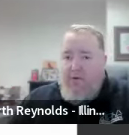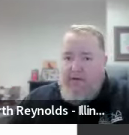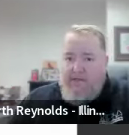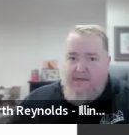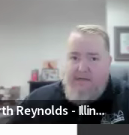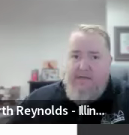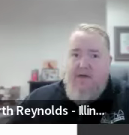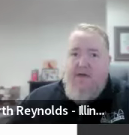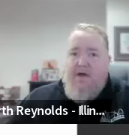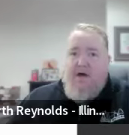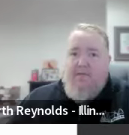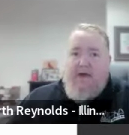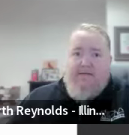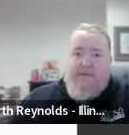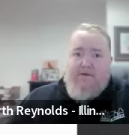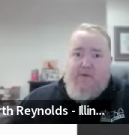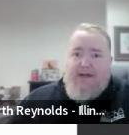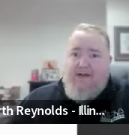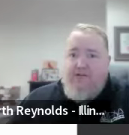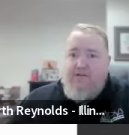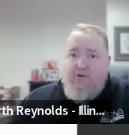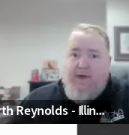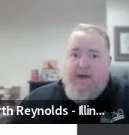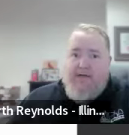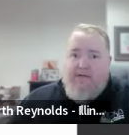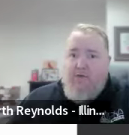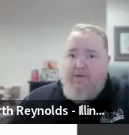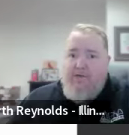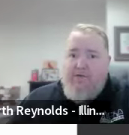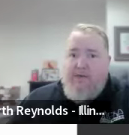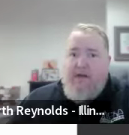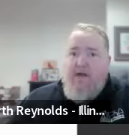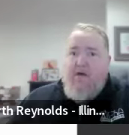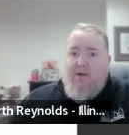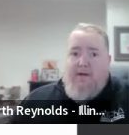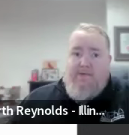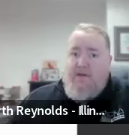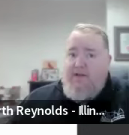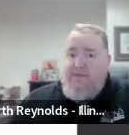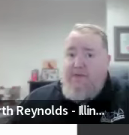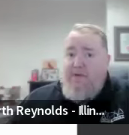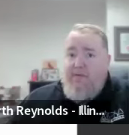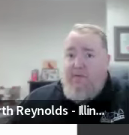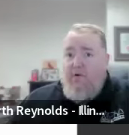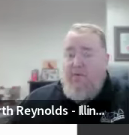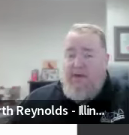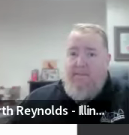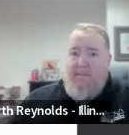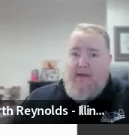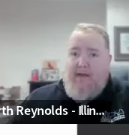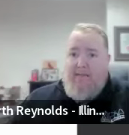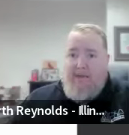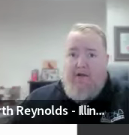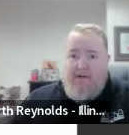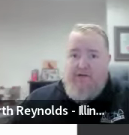healthcare provider organizations. Yeah, sometimes we clash on scope issues, but when it comes to a lot of these PBM reform